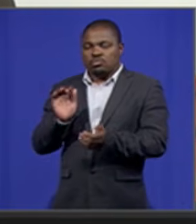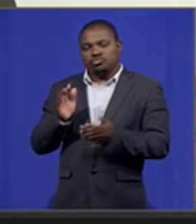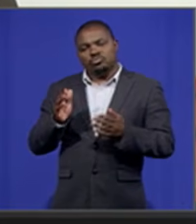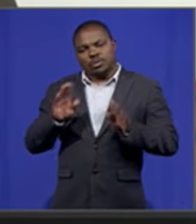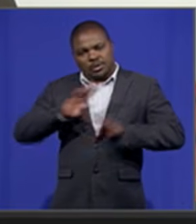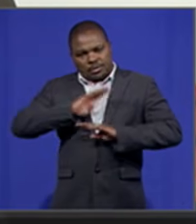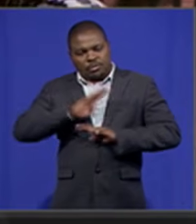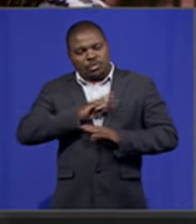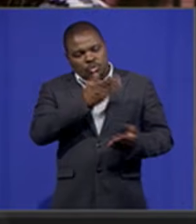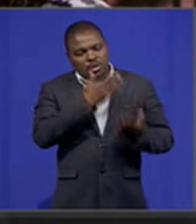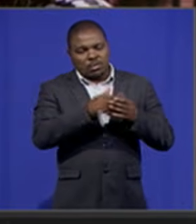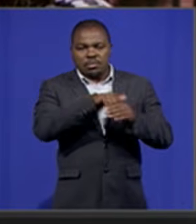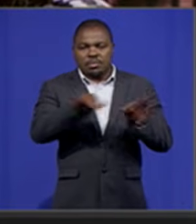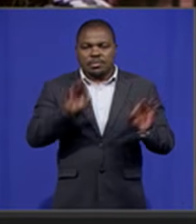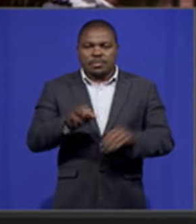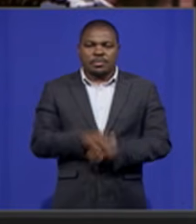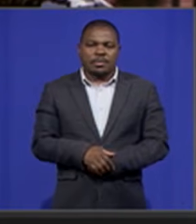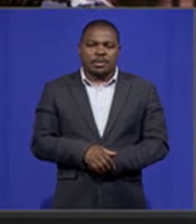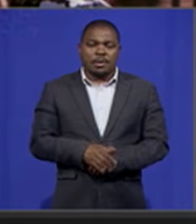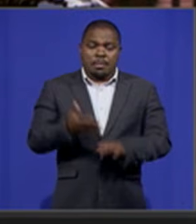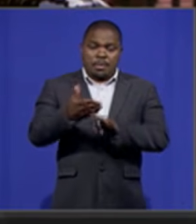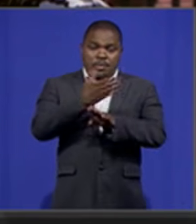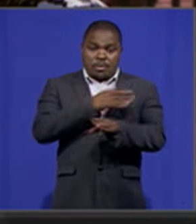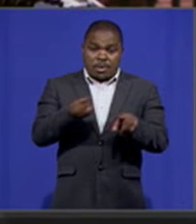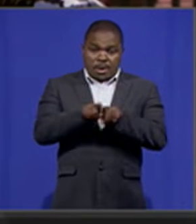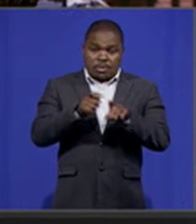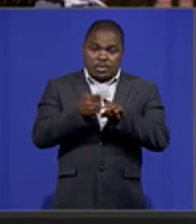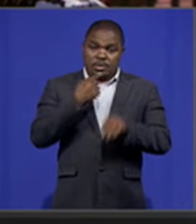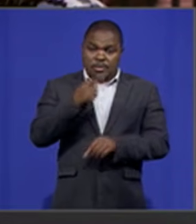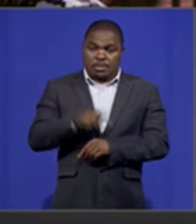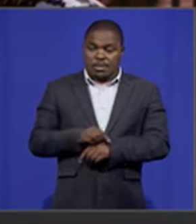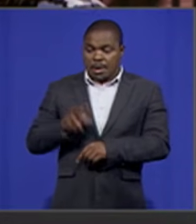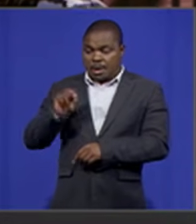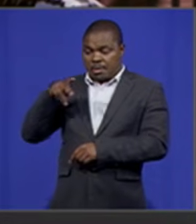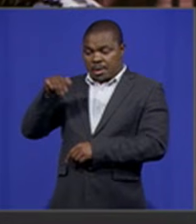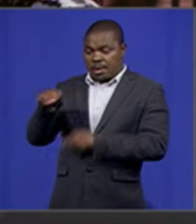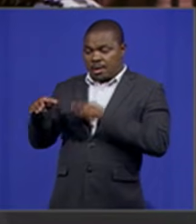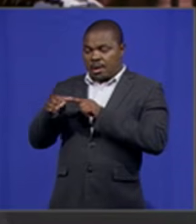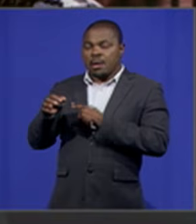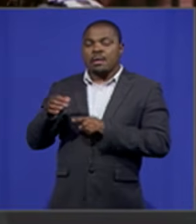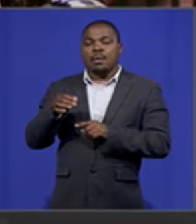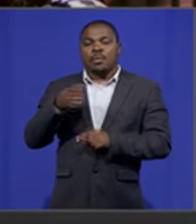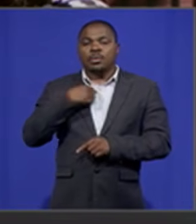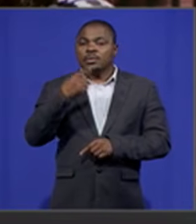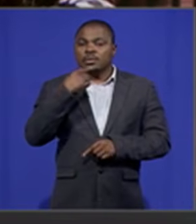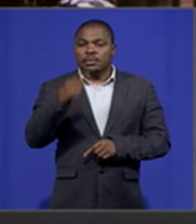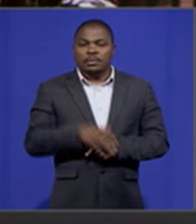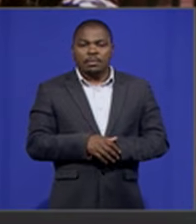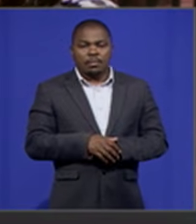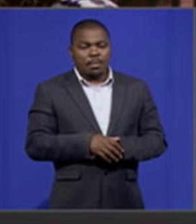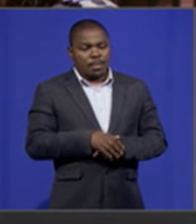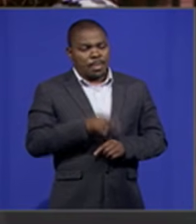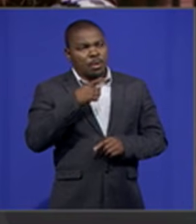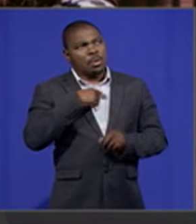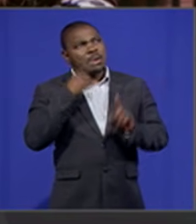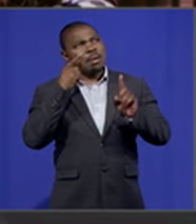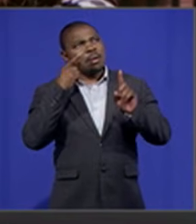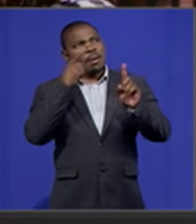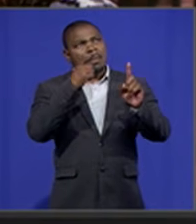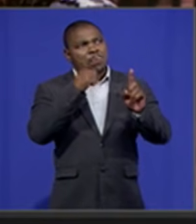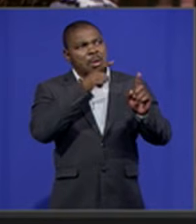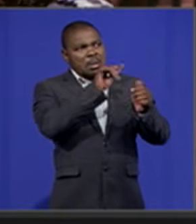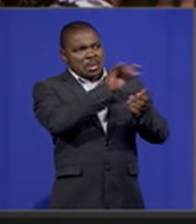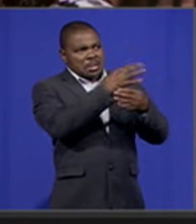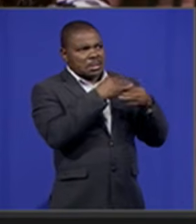lokolola ka peile. At the very onset, when the state opposed bail, we did mention that initially that was not our intention. However, there were